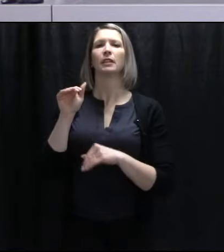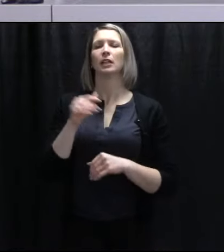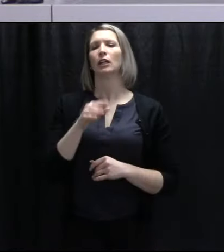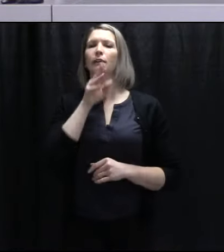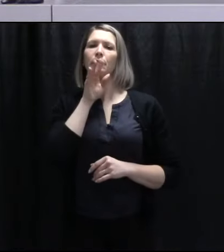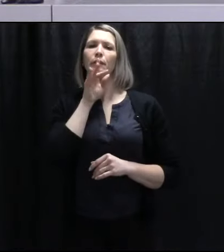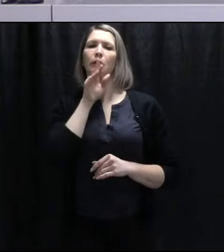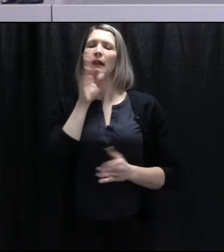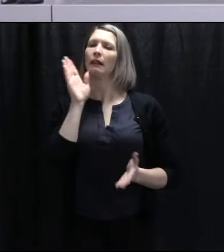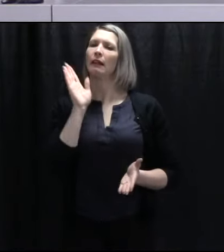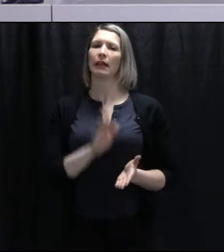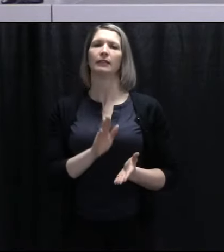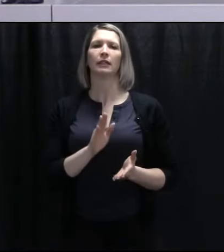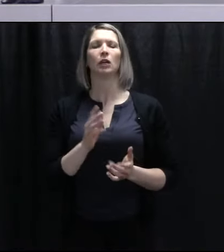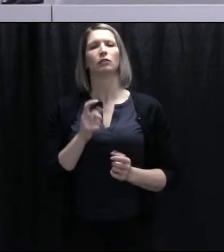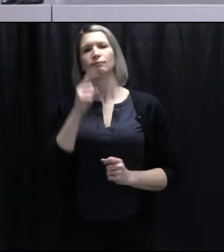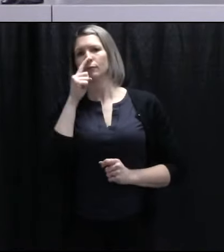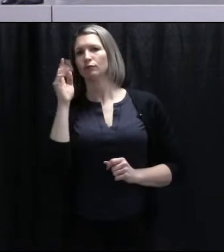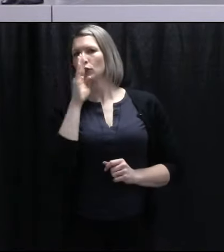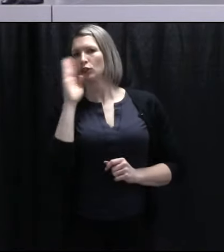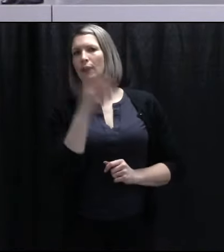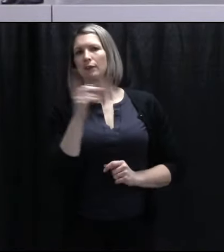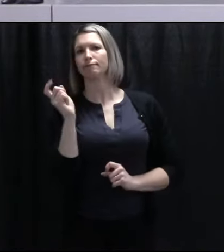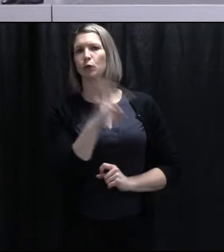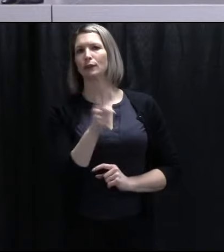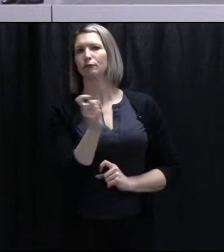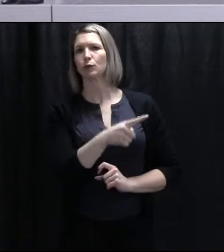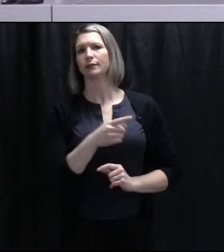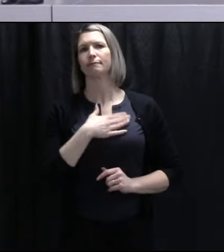5 reporters left to ask questions. Thank you.